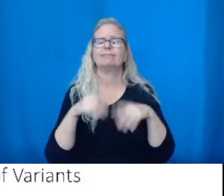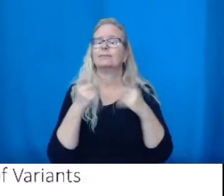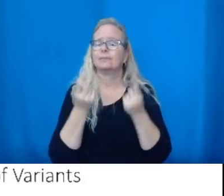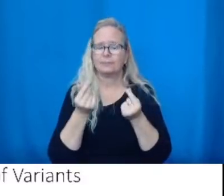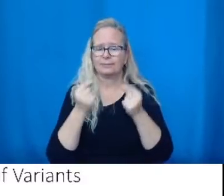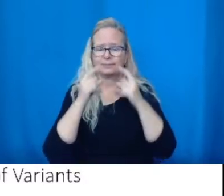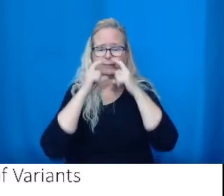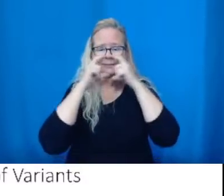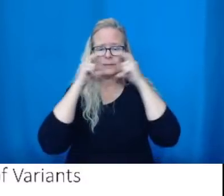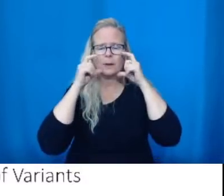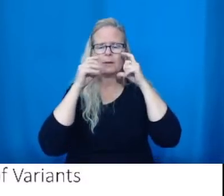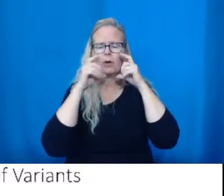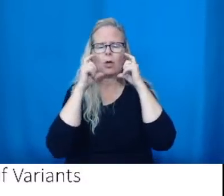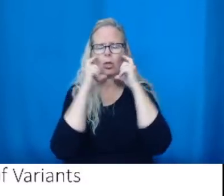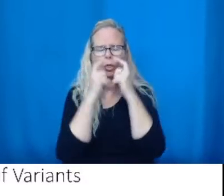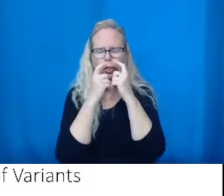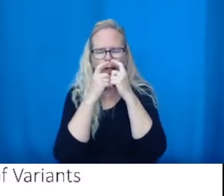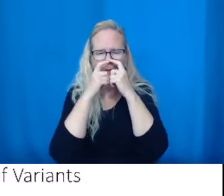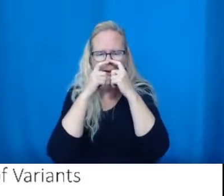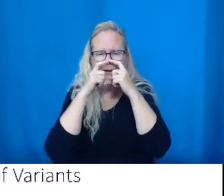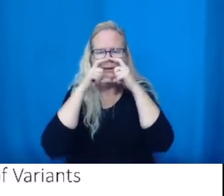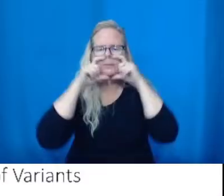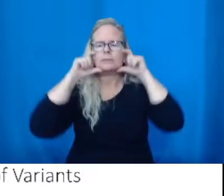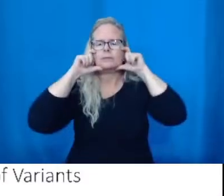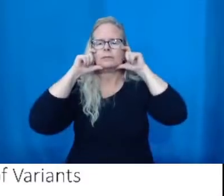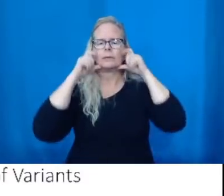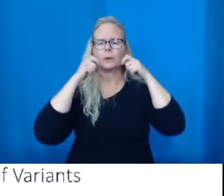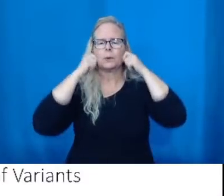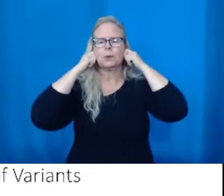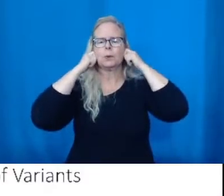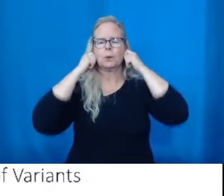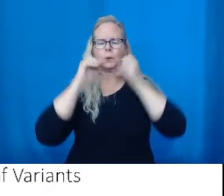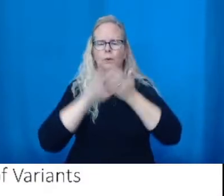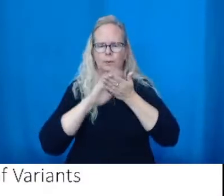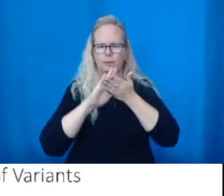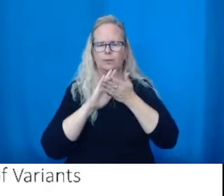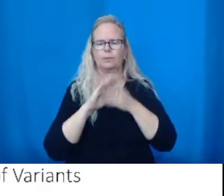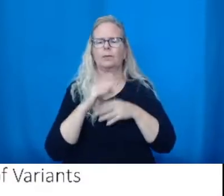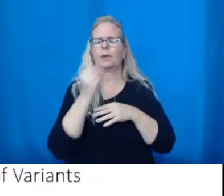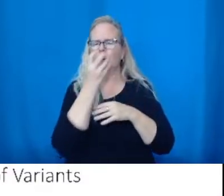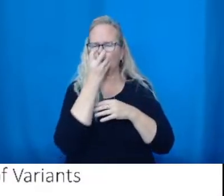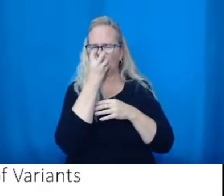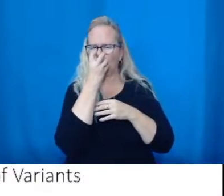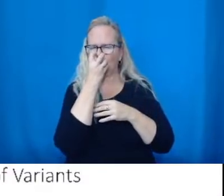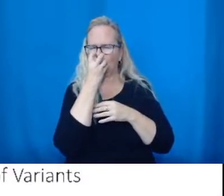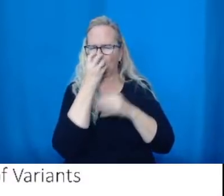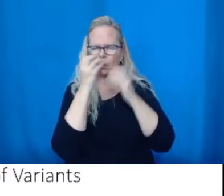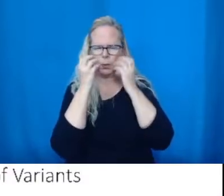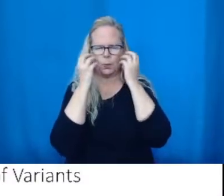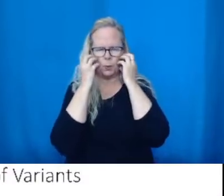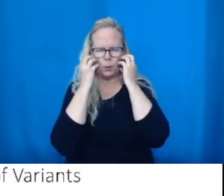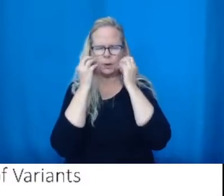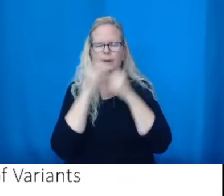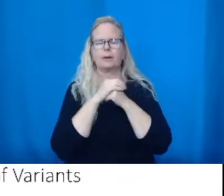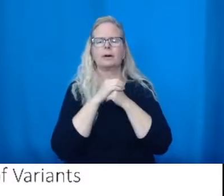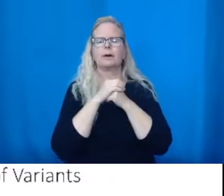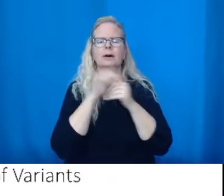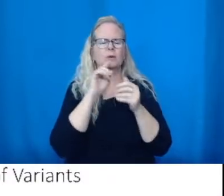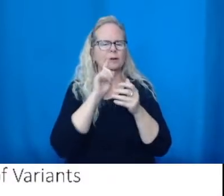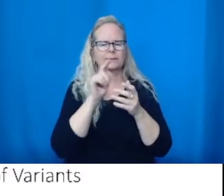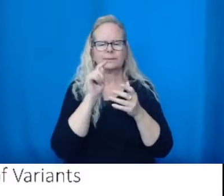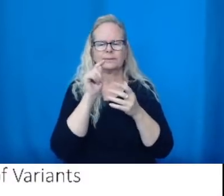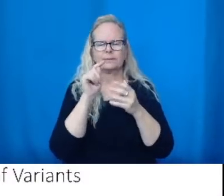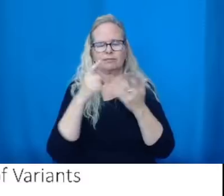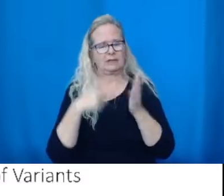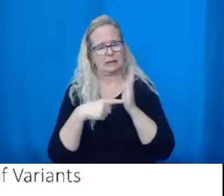of variants is very clearly demonstrated by the Delta variant, which, as we've observed here in Alberta, can spread extremely easily in the absence of